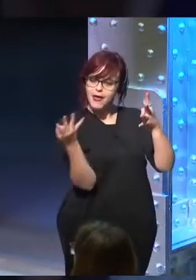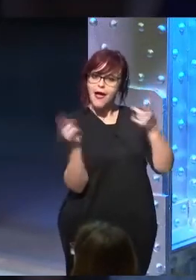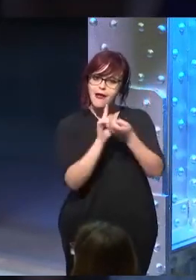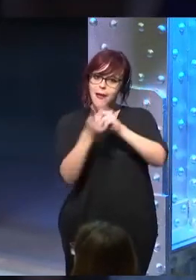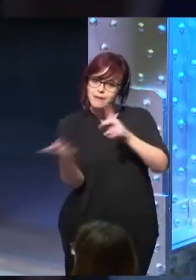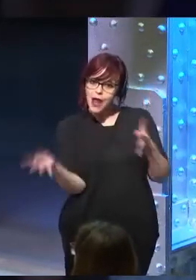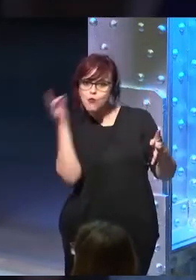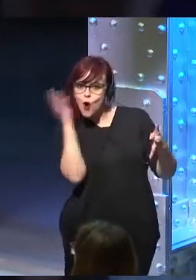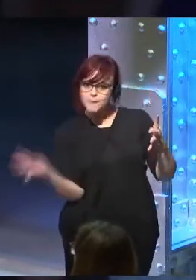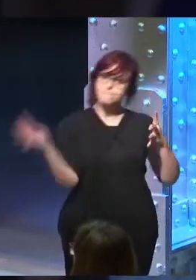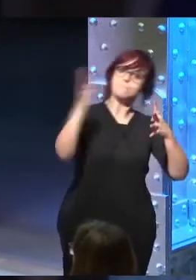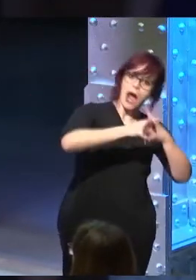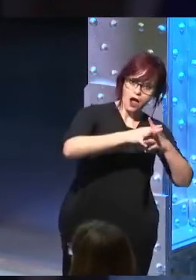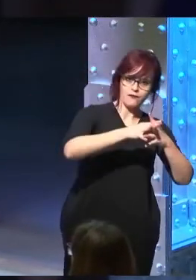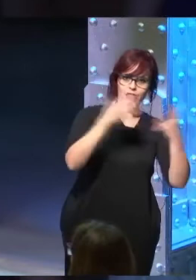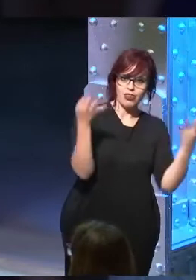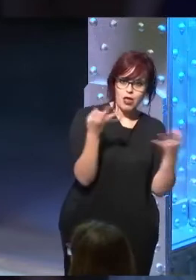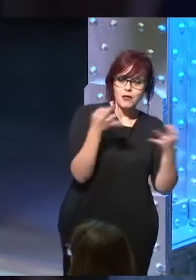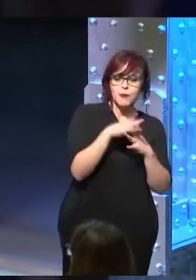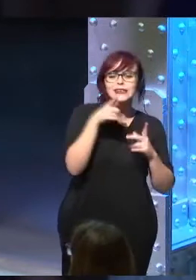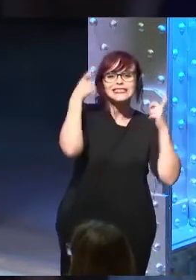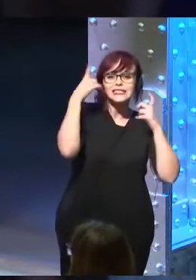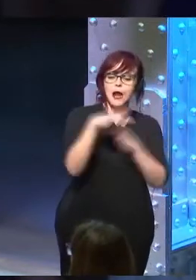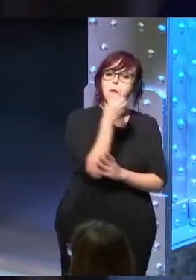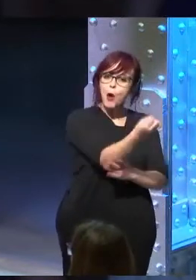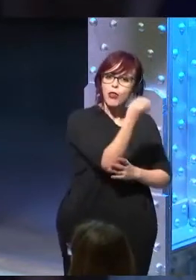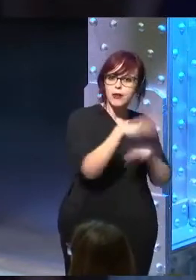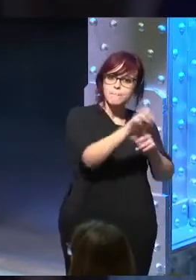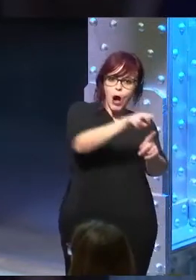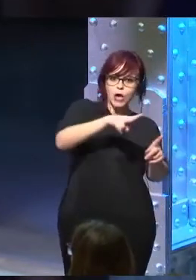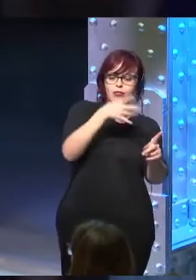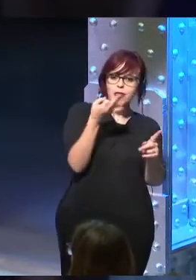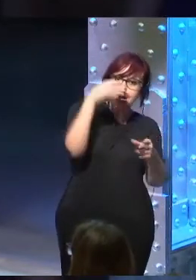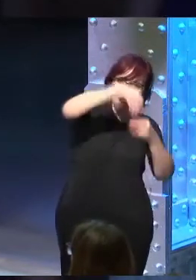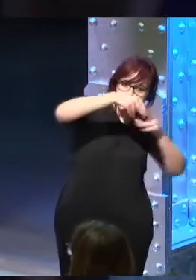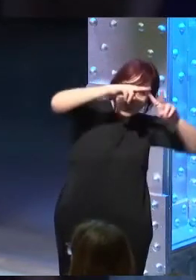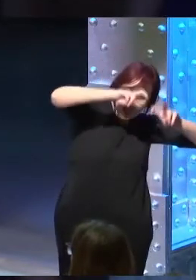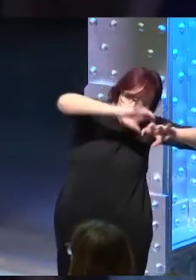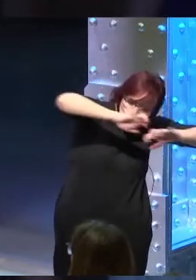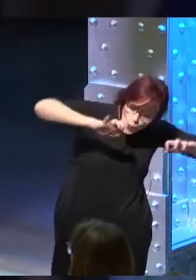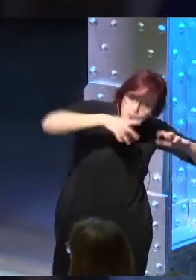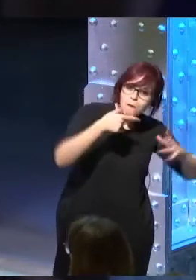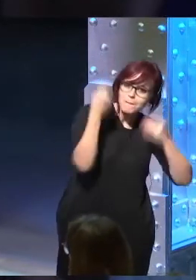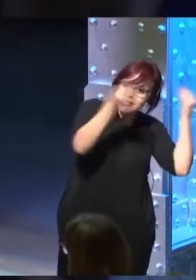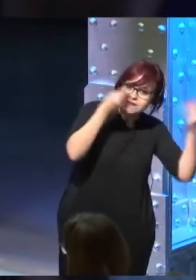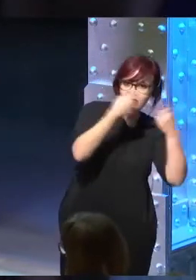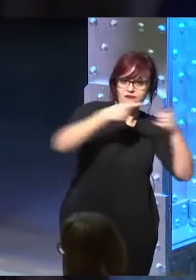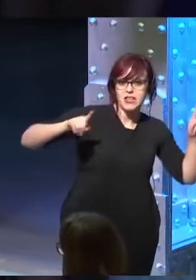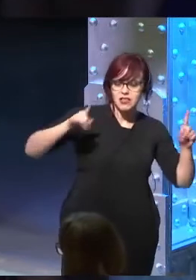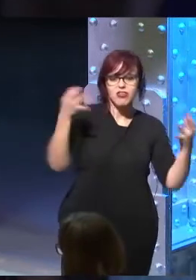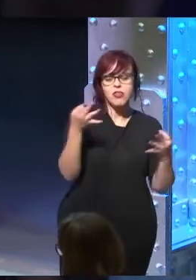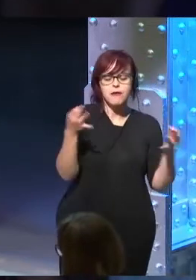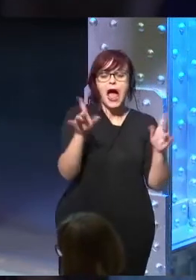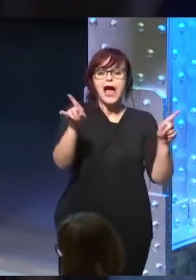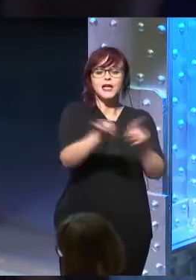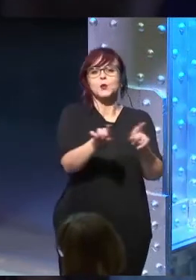thinking about power differently. And I think for a start, it means decoupling,